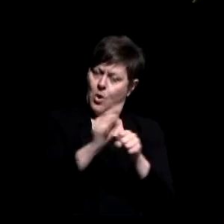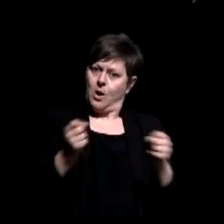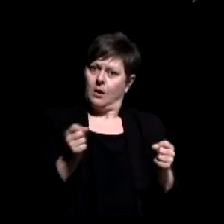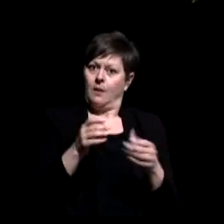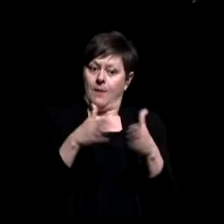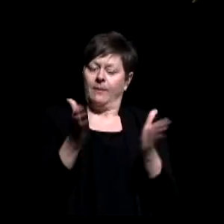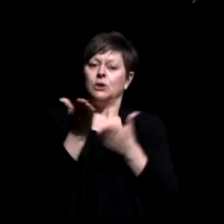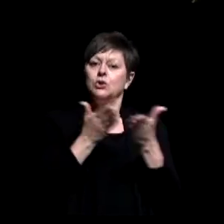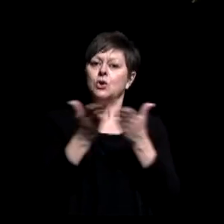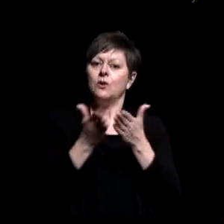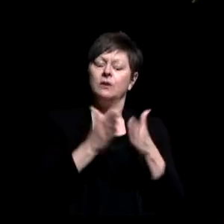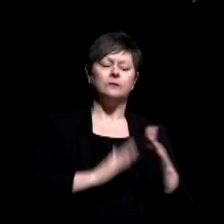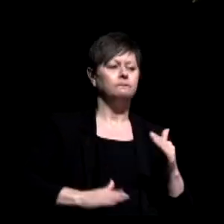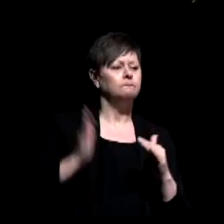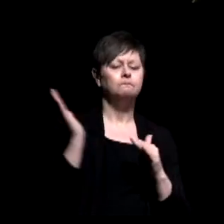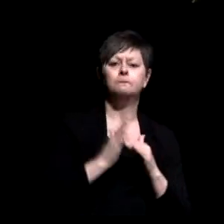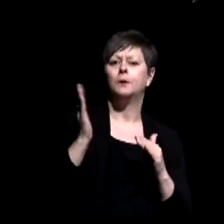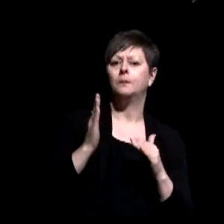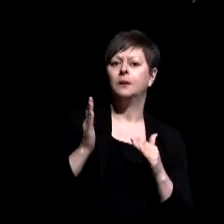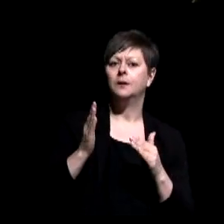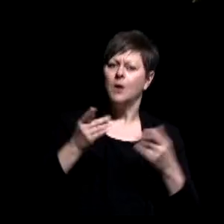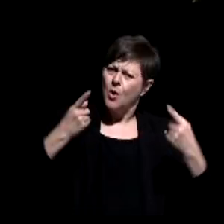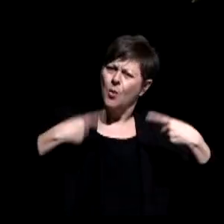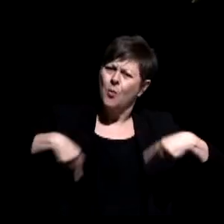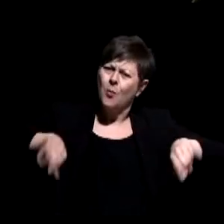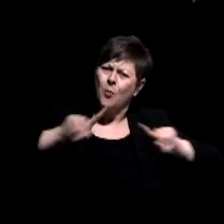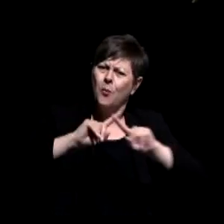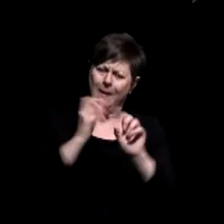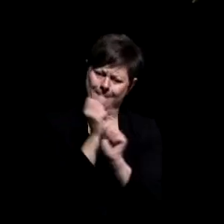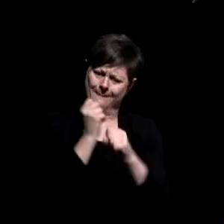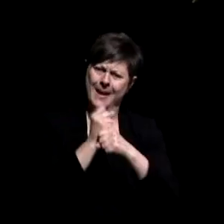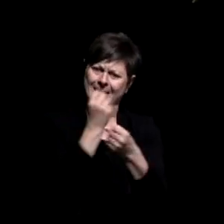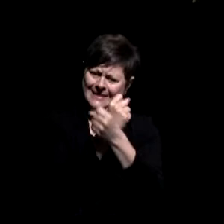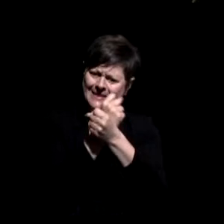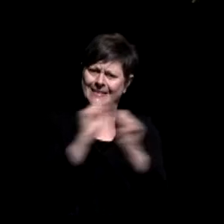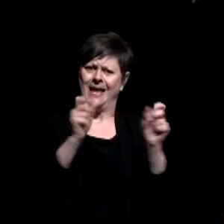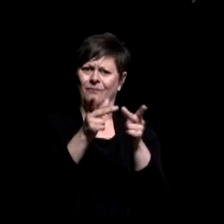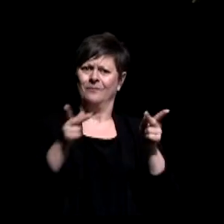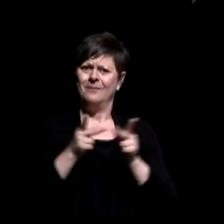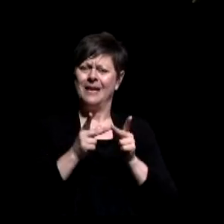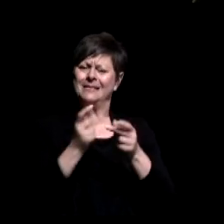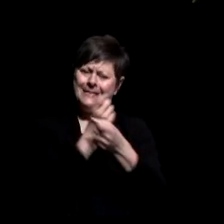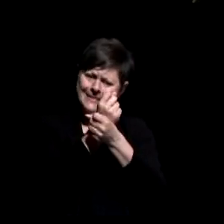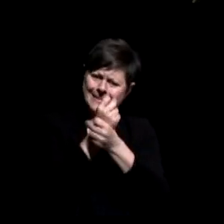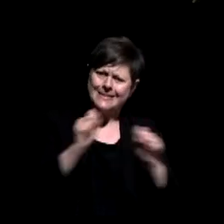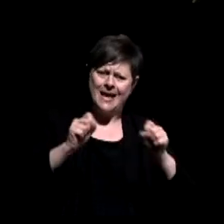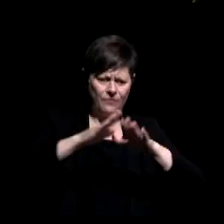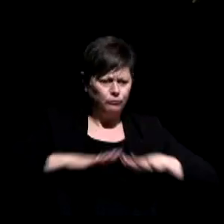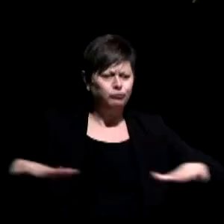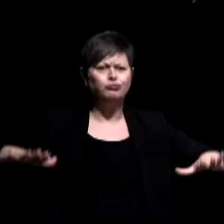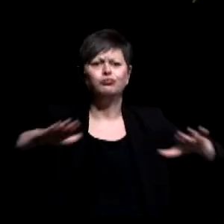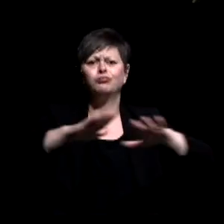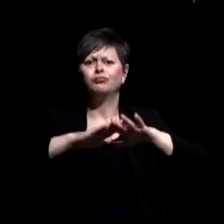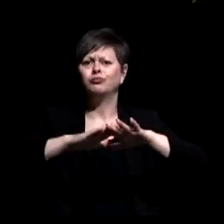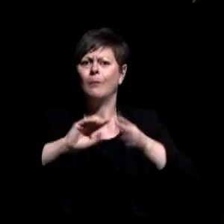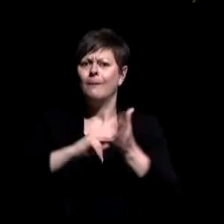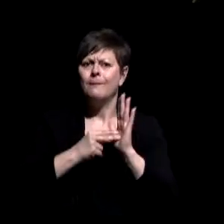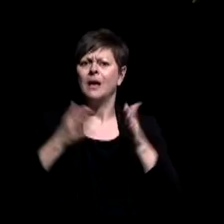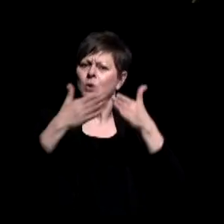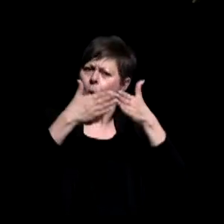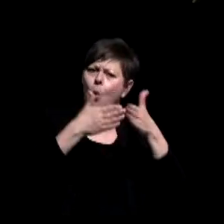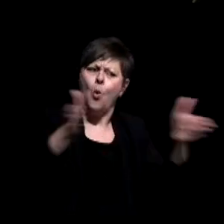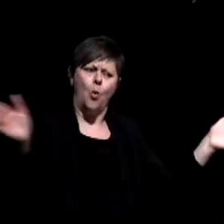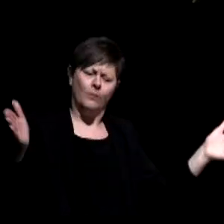always does best. We created that safe place, that safe haven, that open place for them to